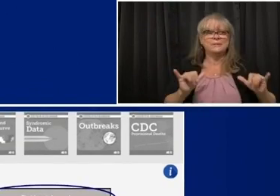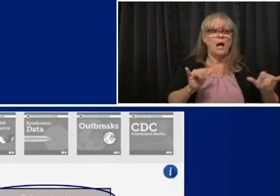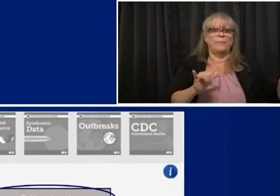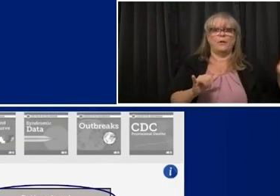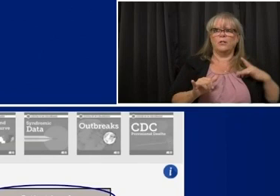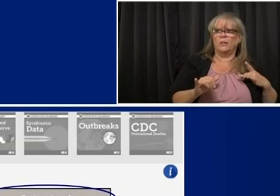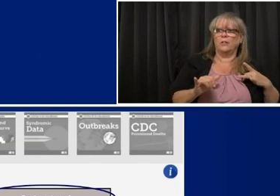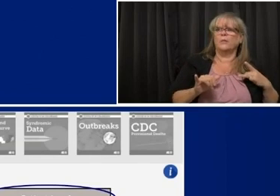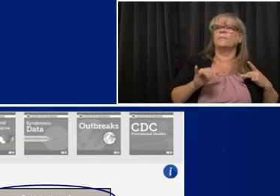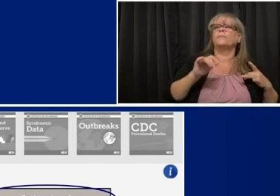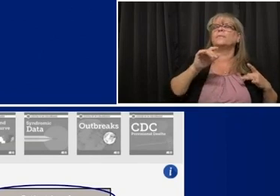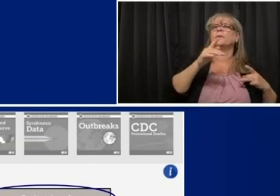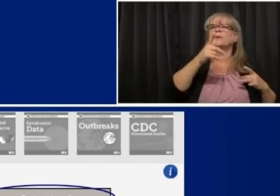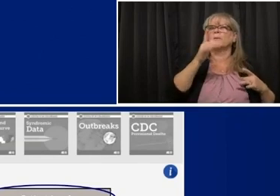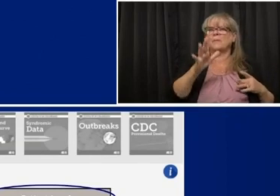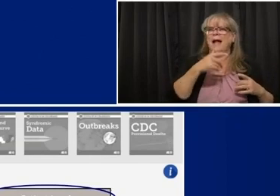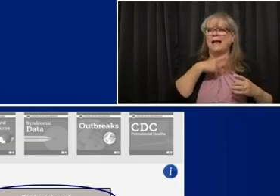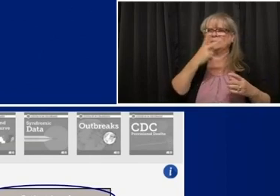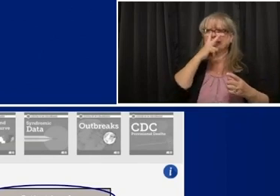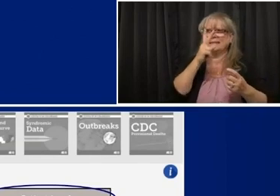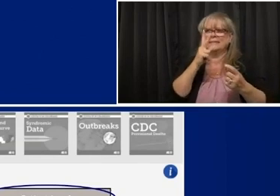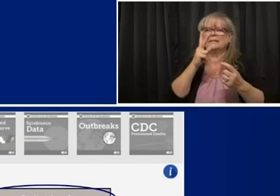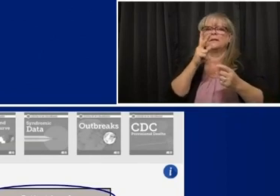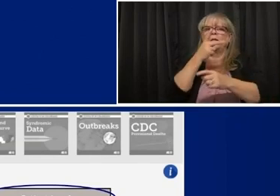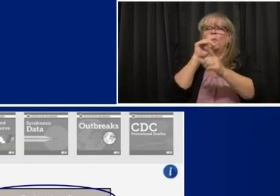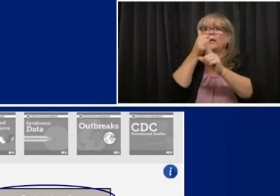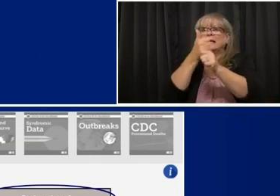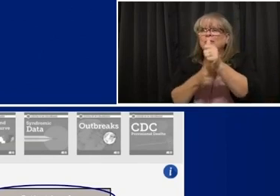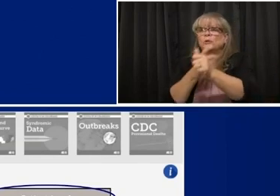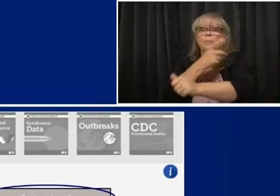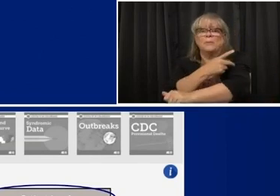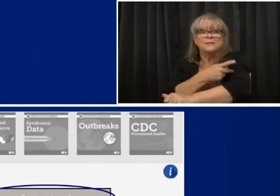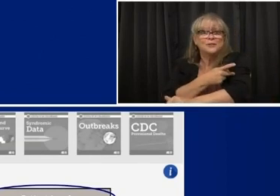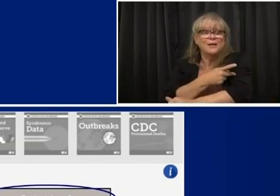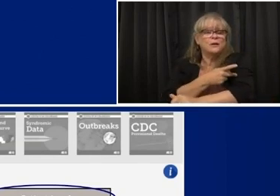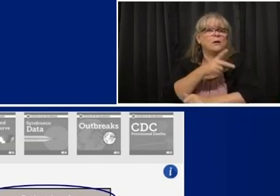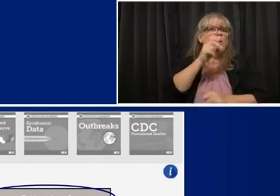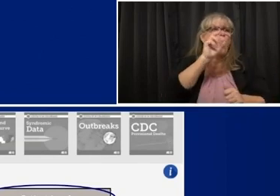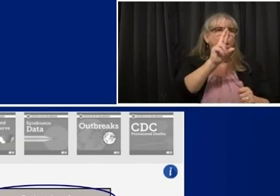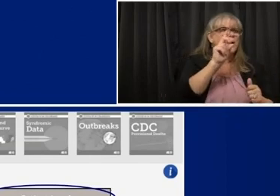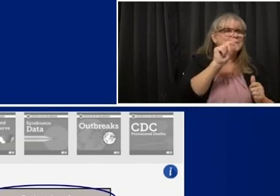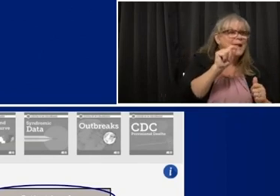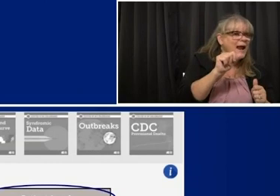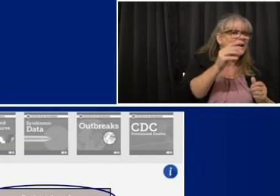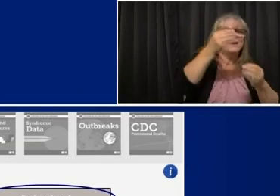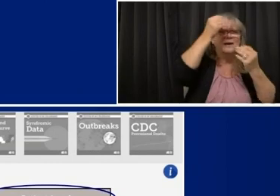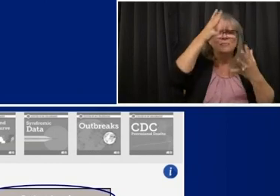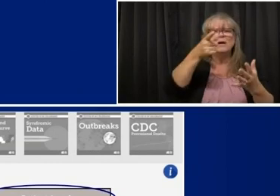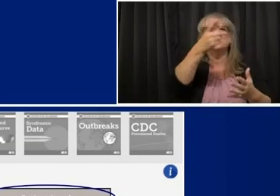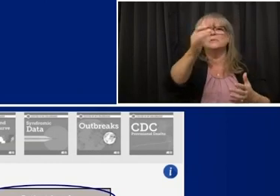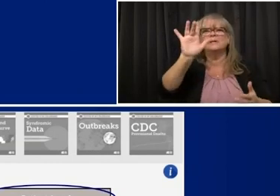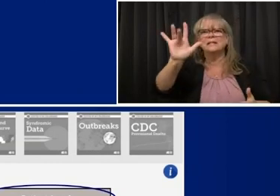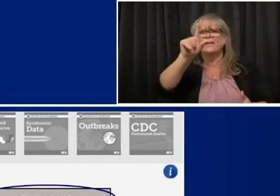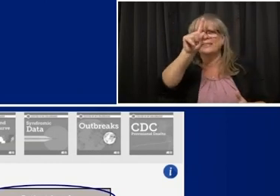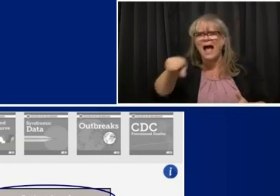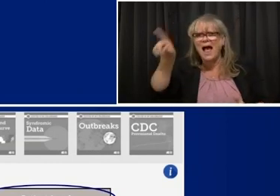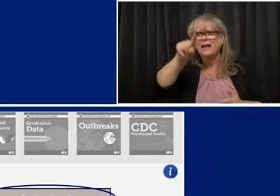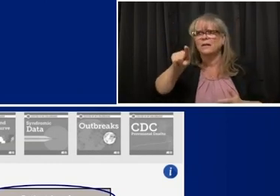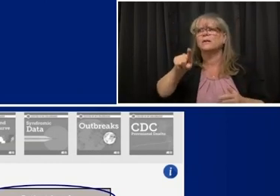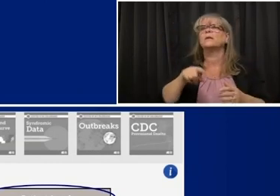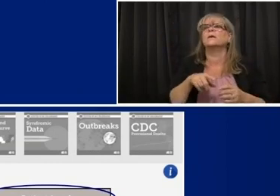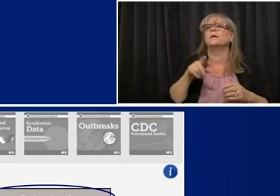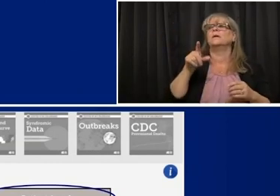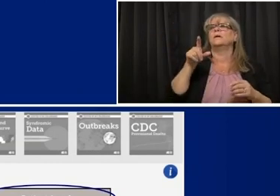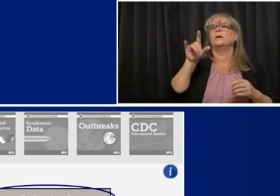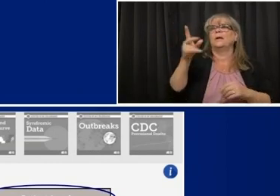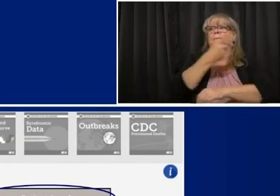specific patient-level data, and this is completely new to our website. So what you're able to do is to look at hospitalized patient data in Colorado by